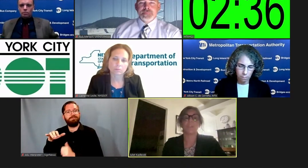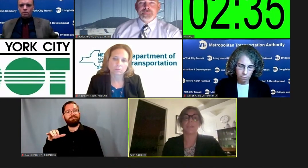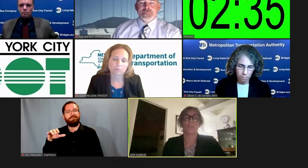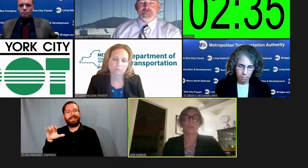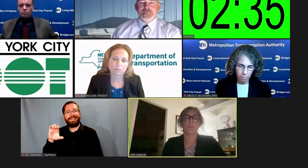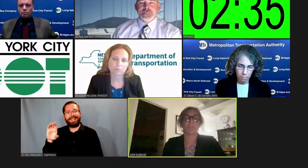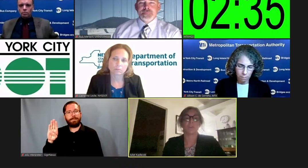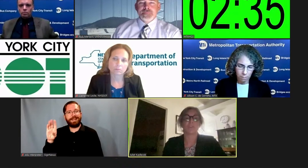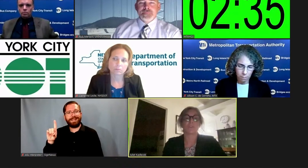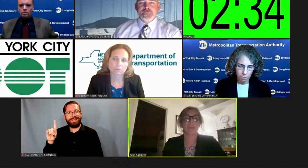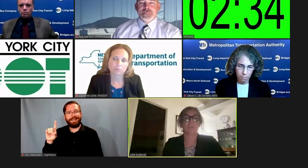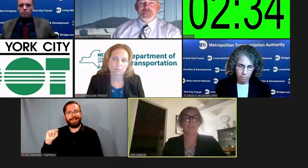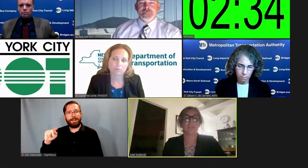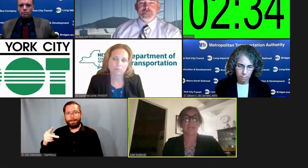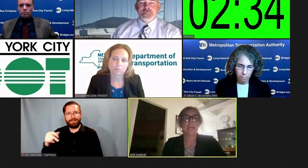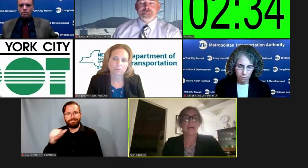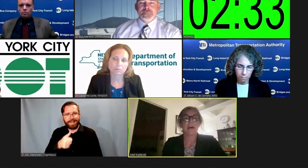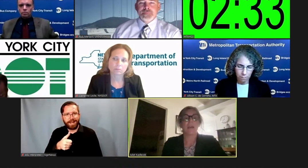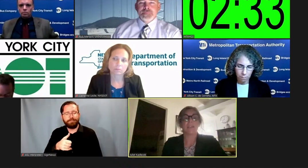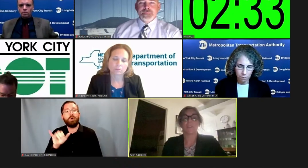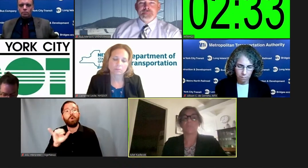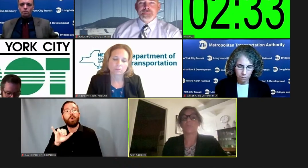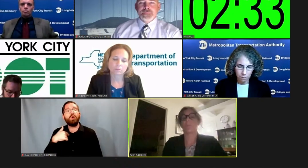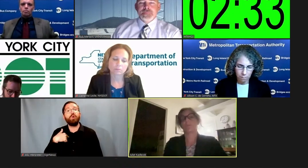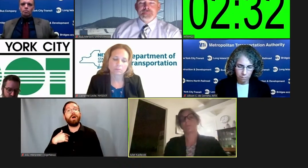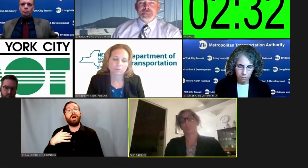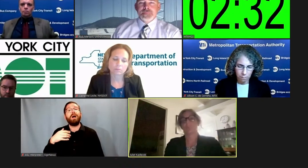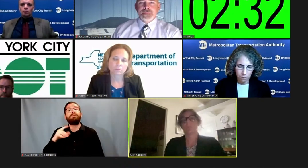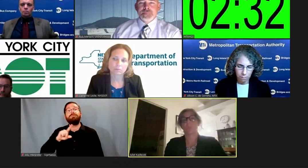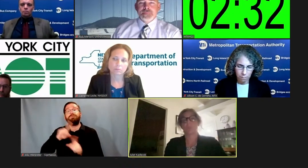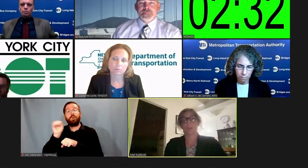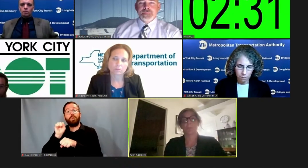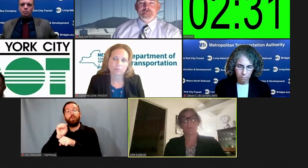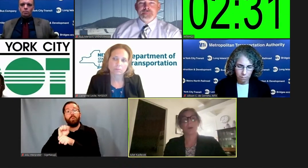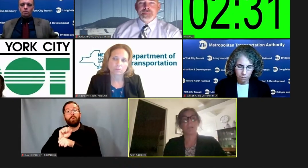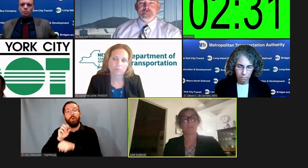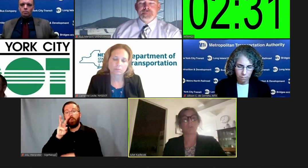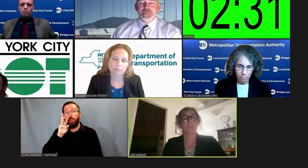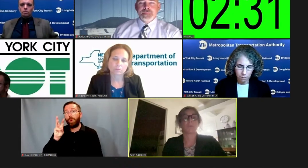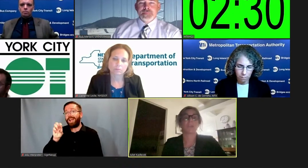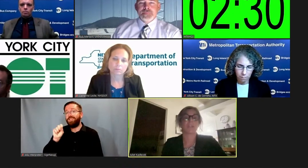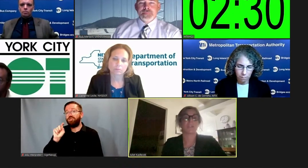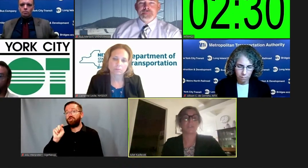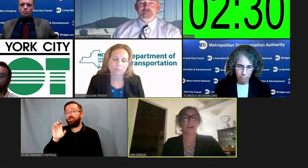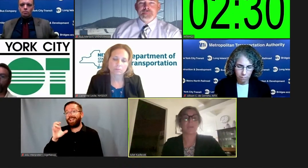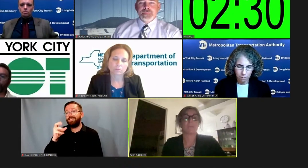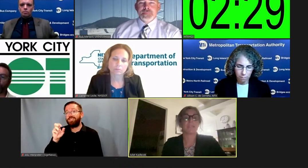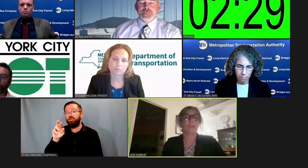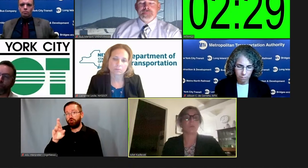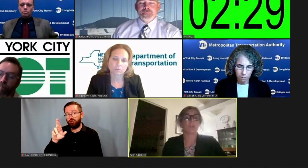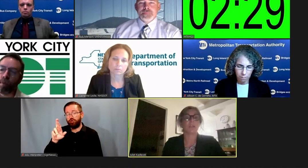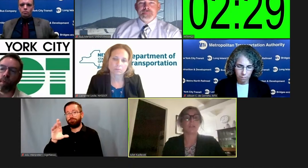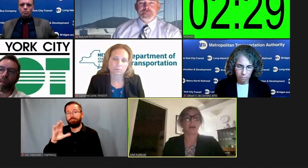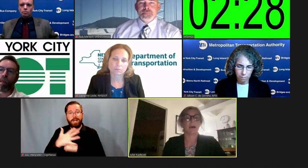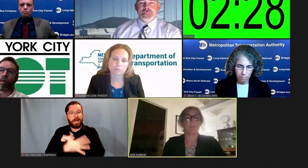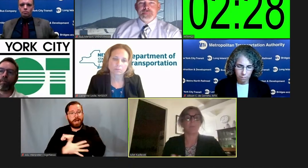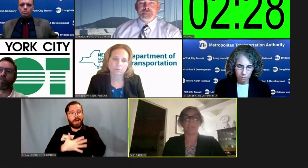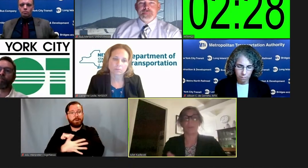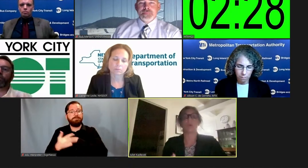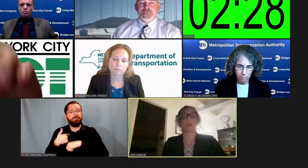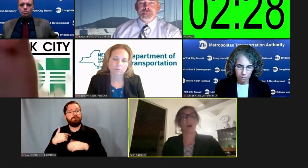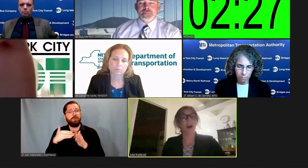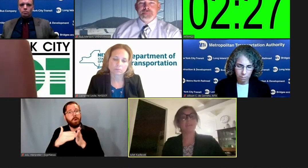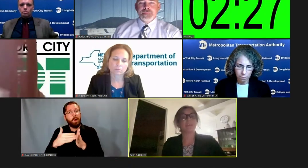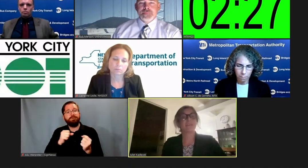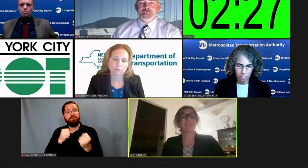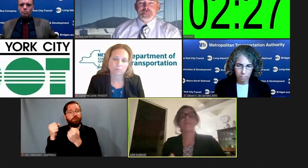community in northern westchester county and therefore i'm a reverse commuter with public transportation times equal in